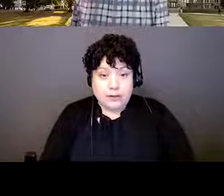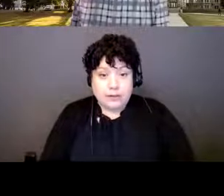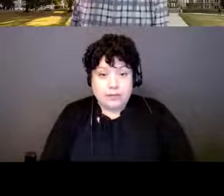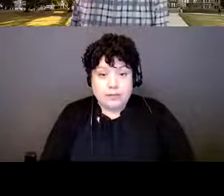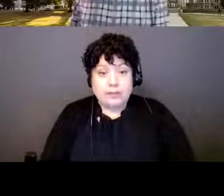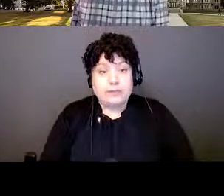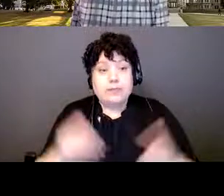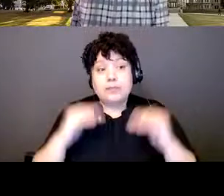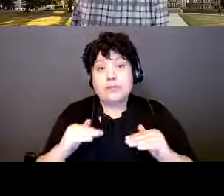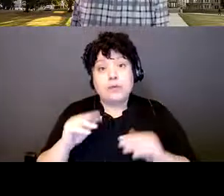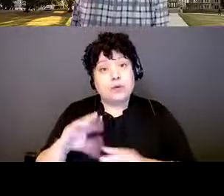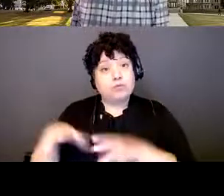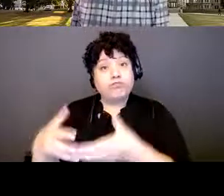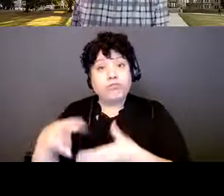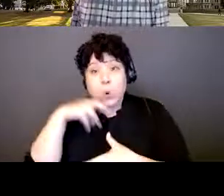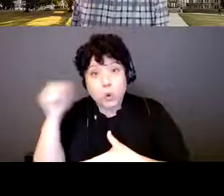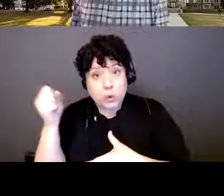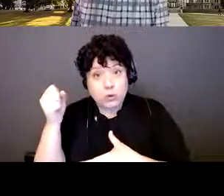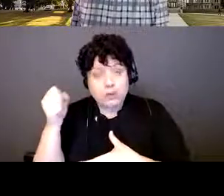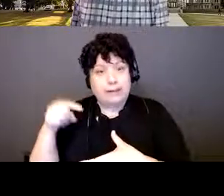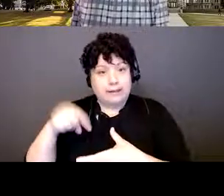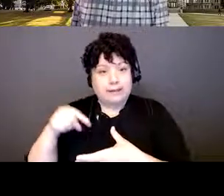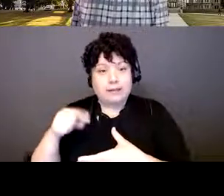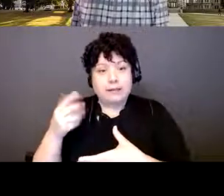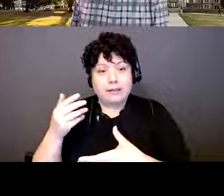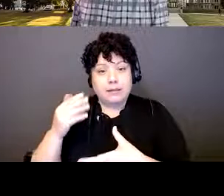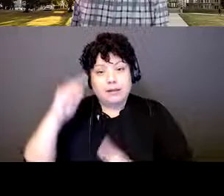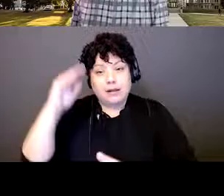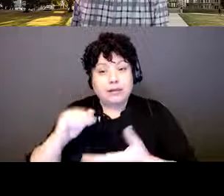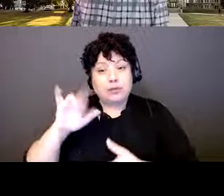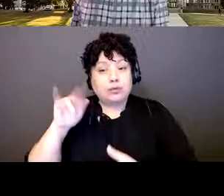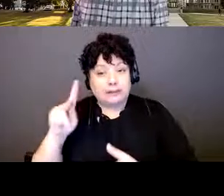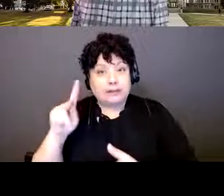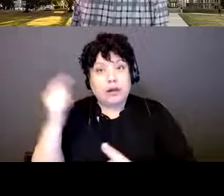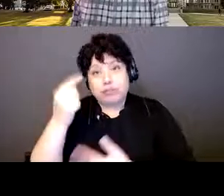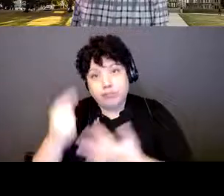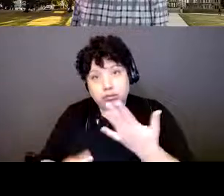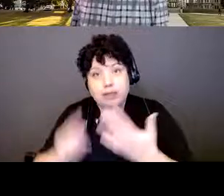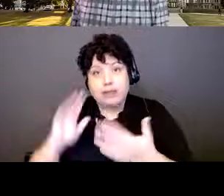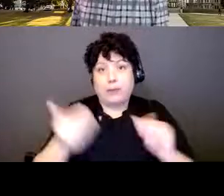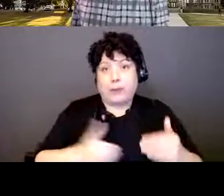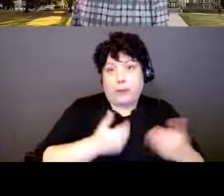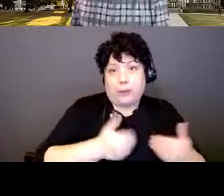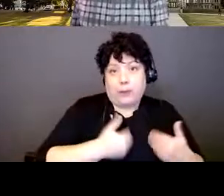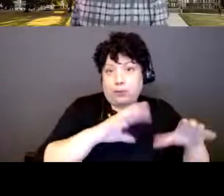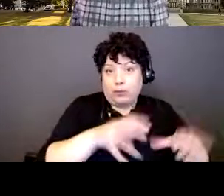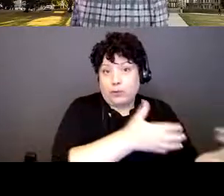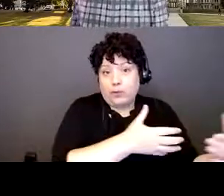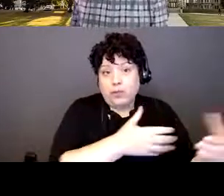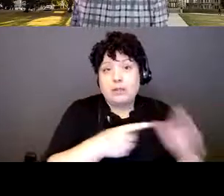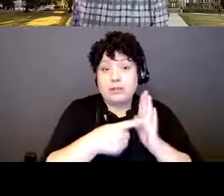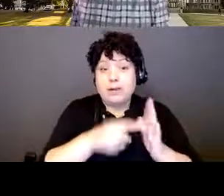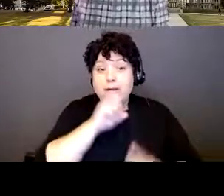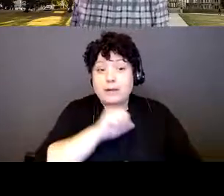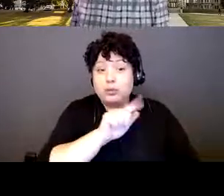The older population have less risk factors compared to the younger population. For example, 26 years of